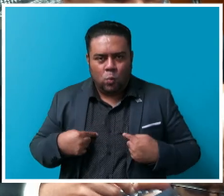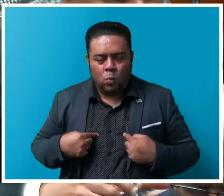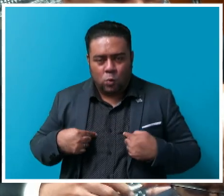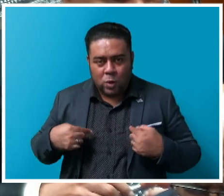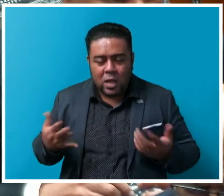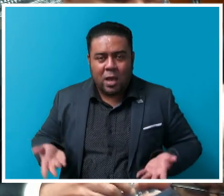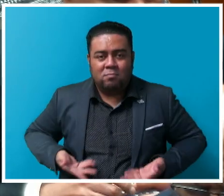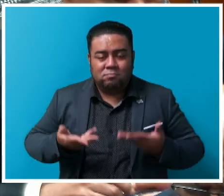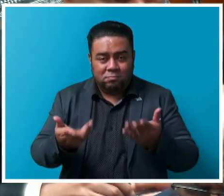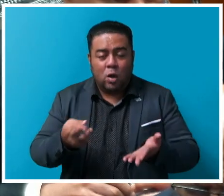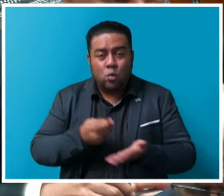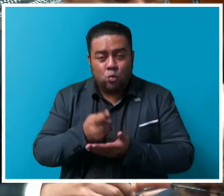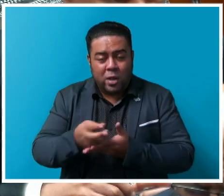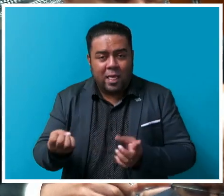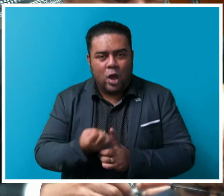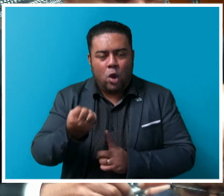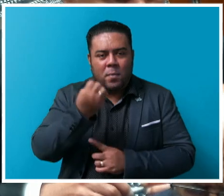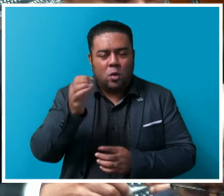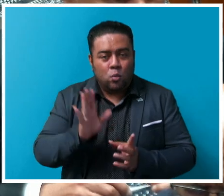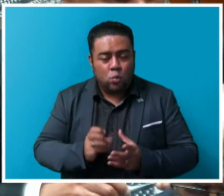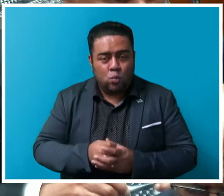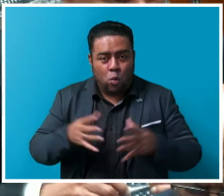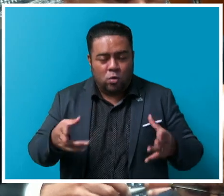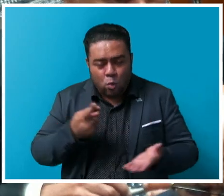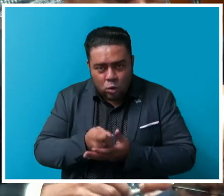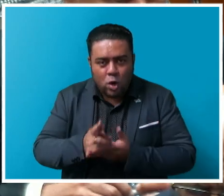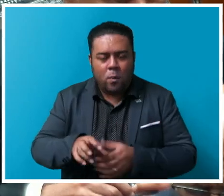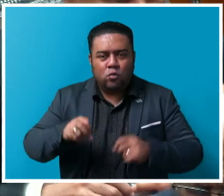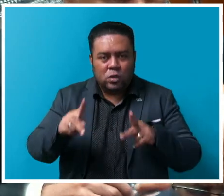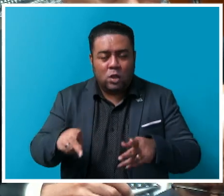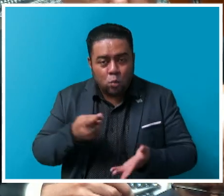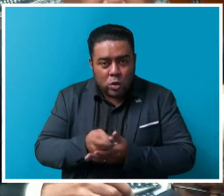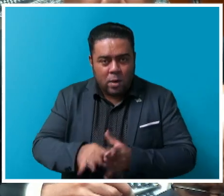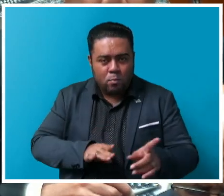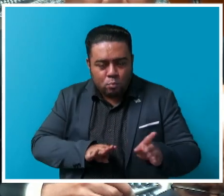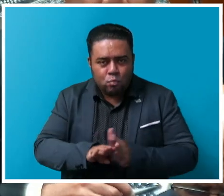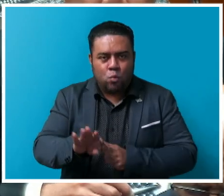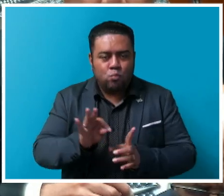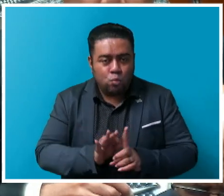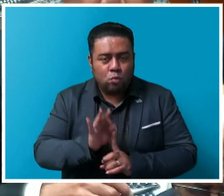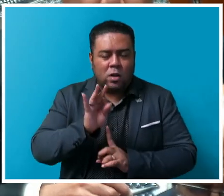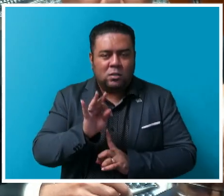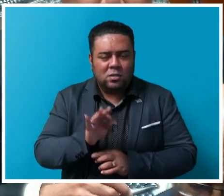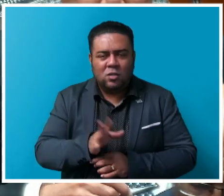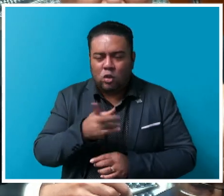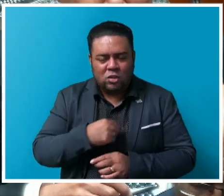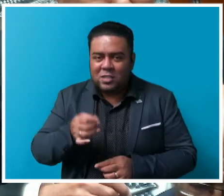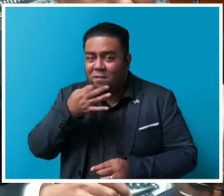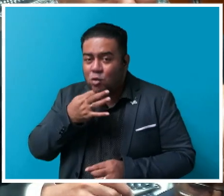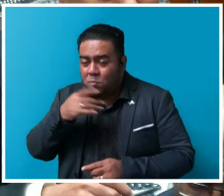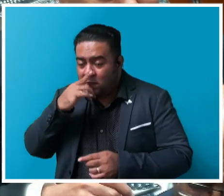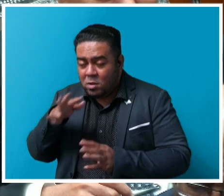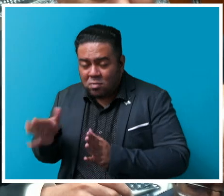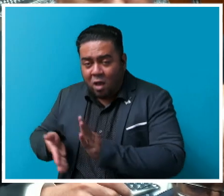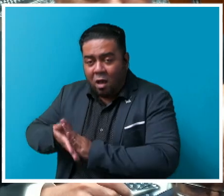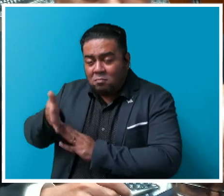delivering real economic growth, real opportunities, real progress, not just for a privileged few,